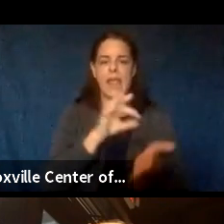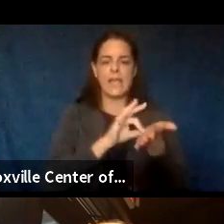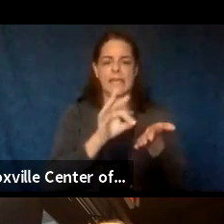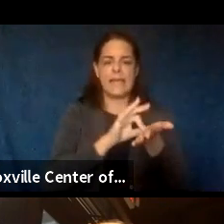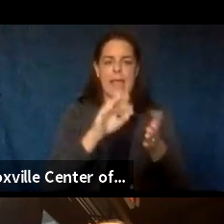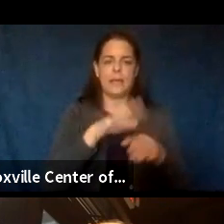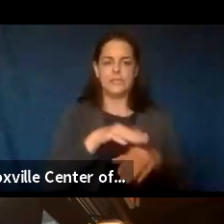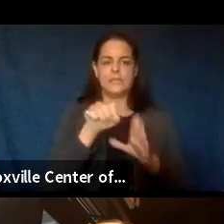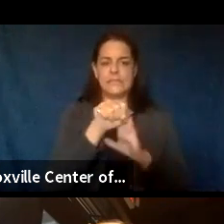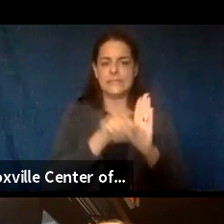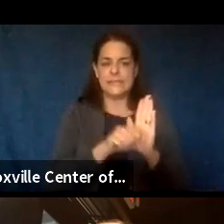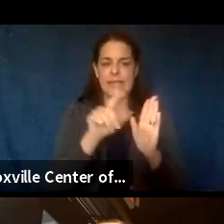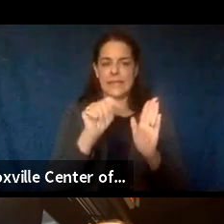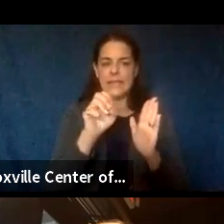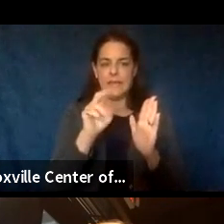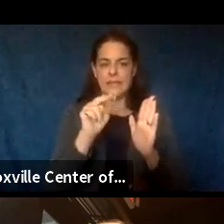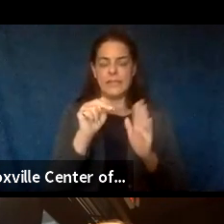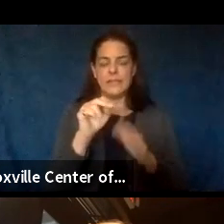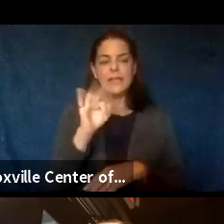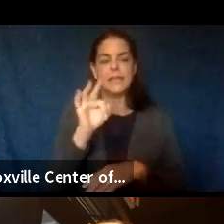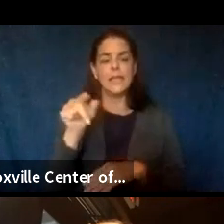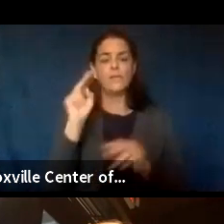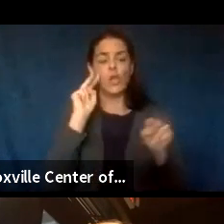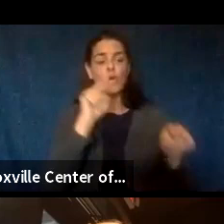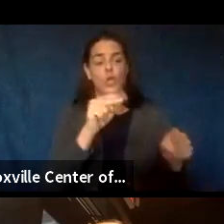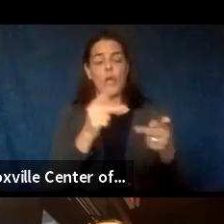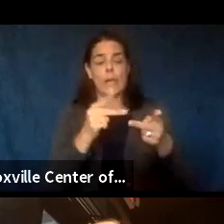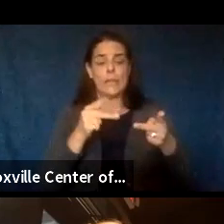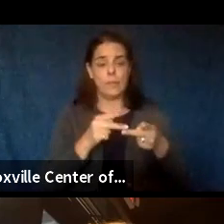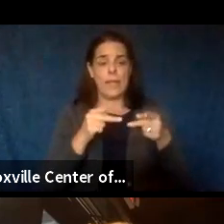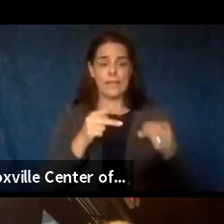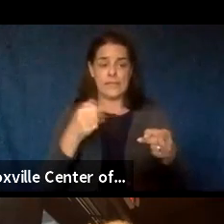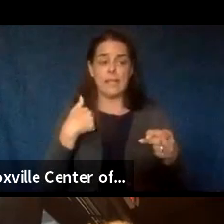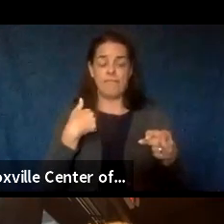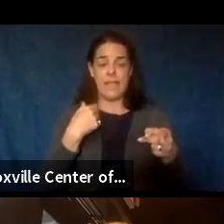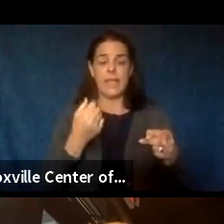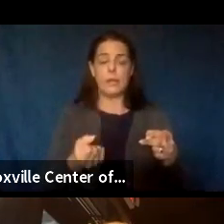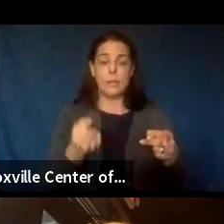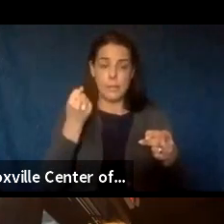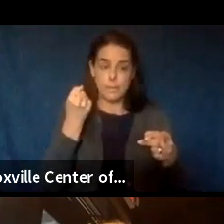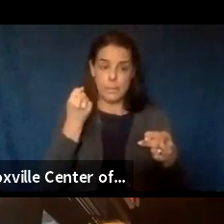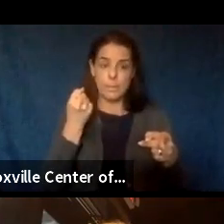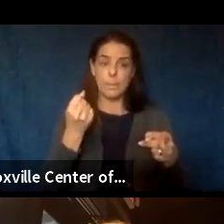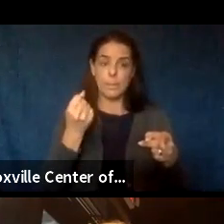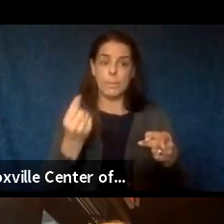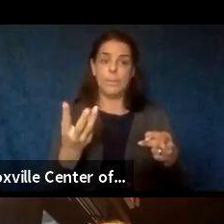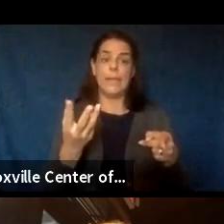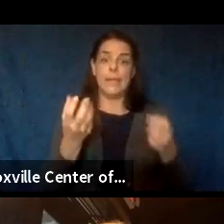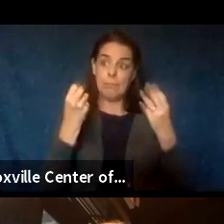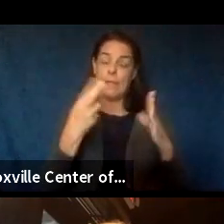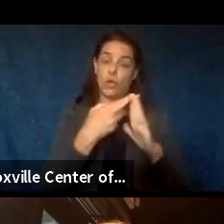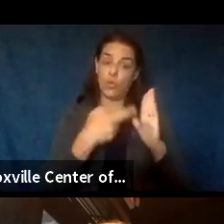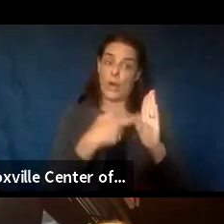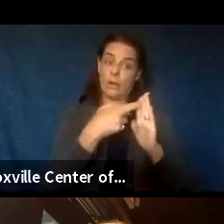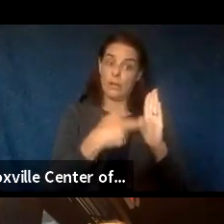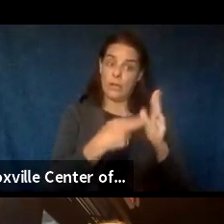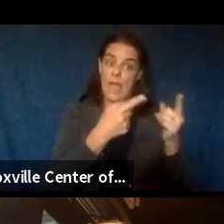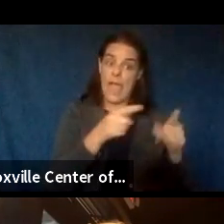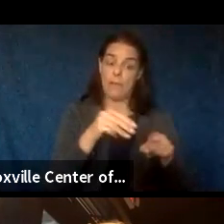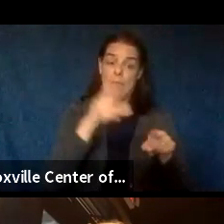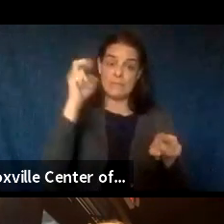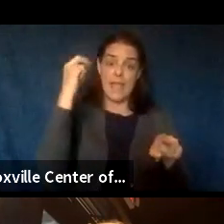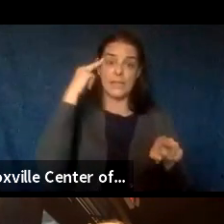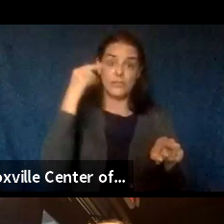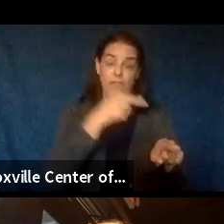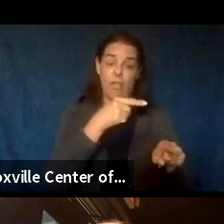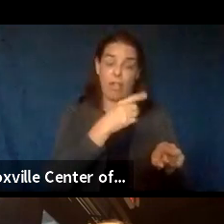at a place where they have had they have a lot of regulation happening in Nashville,